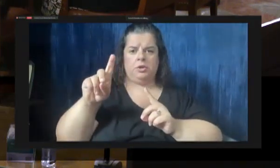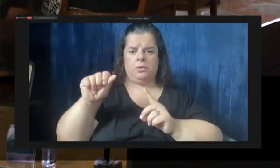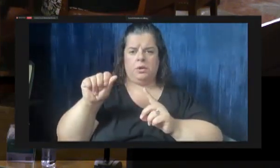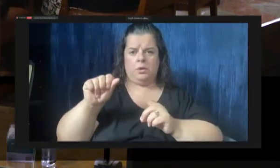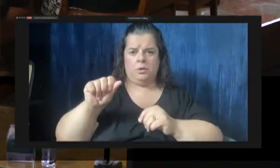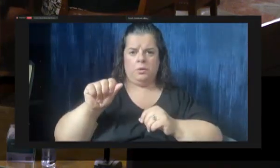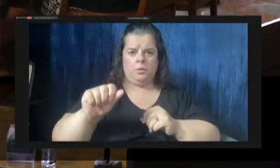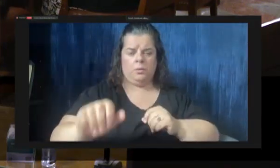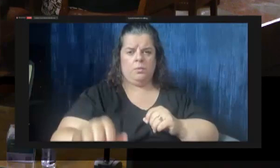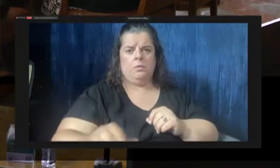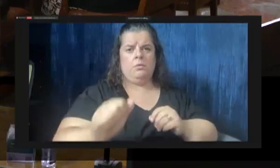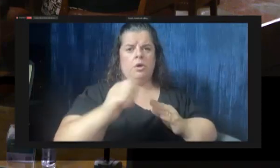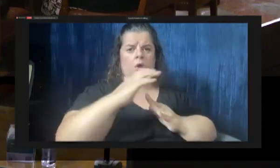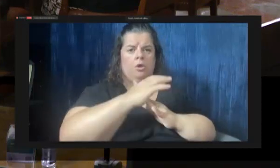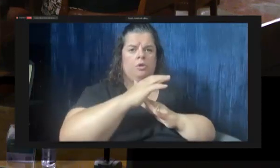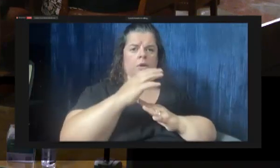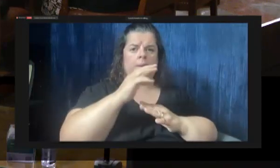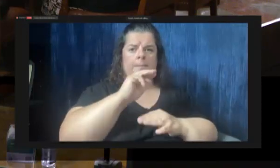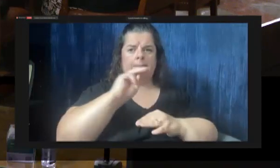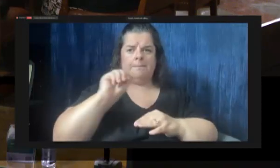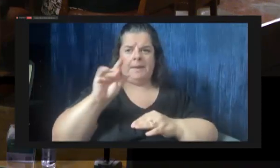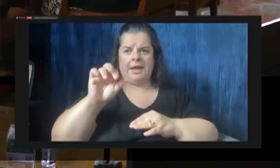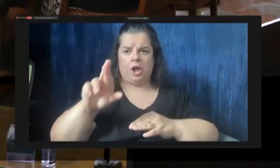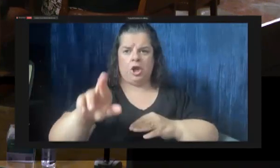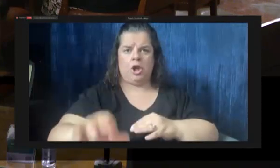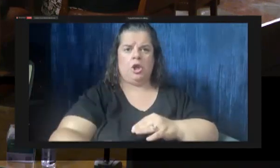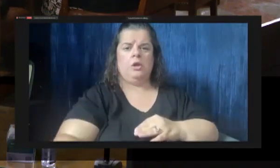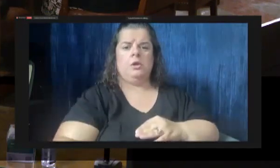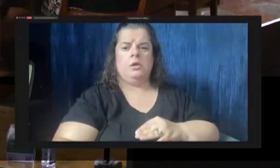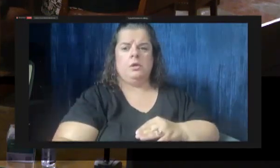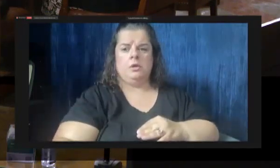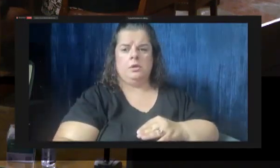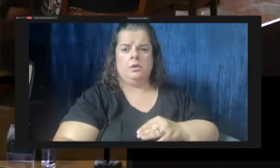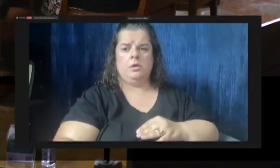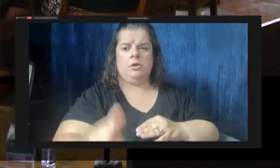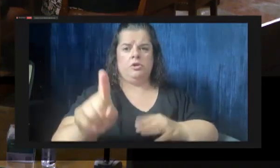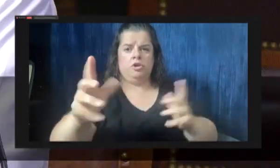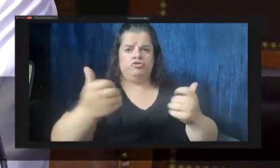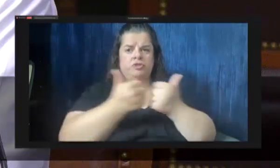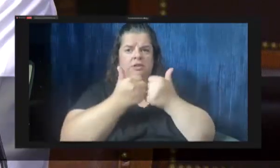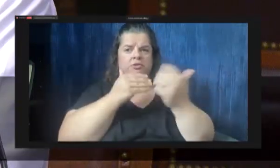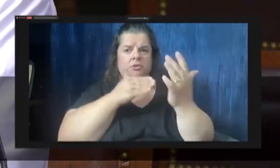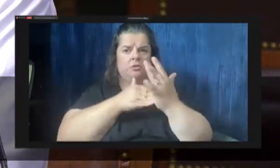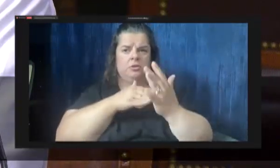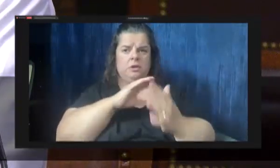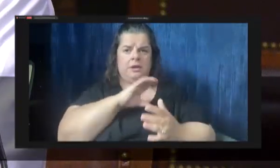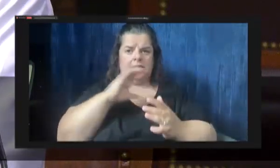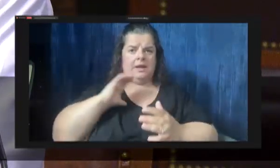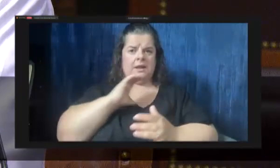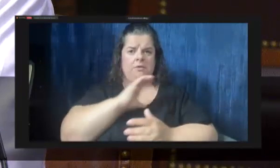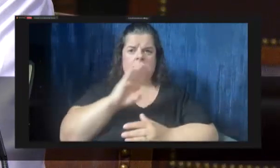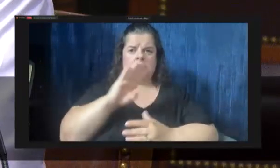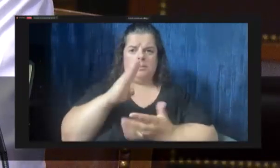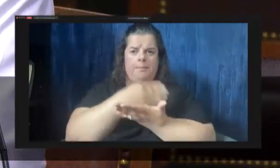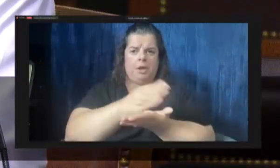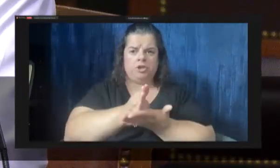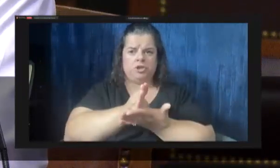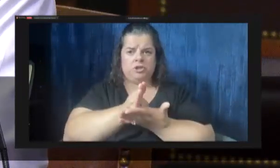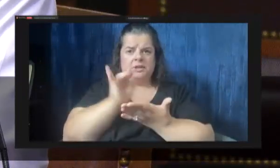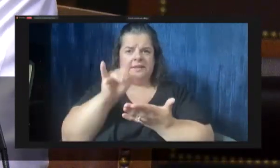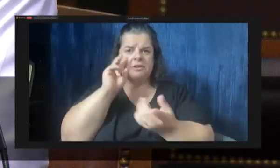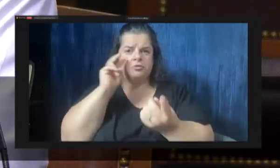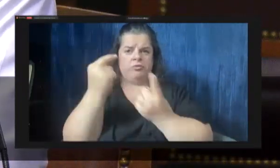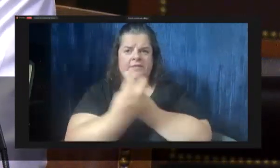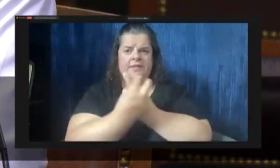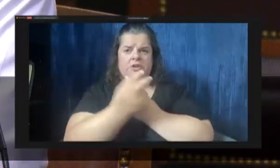and ultimately Mayor Peduto challenging council that budget is a reflection of our priorities.